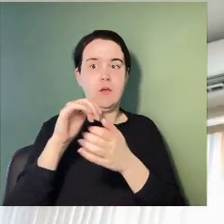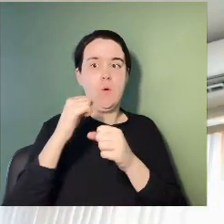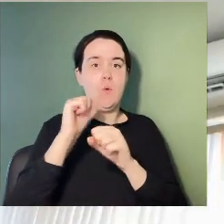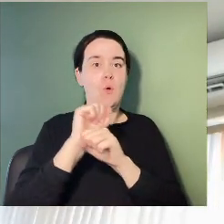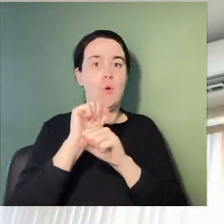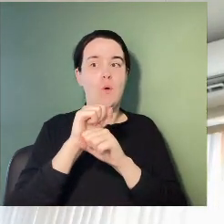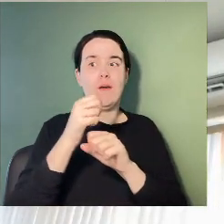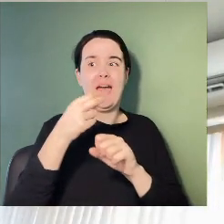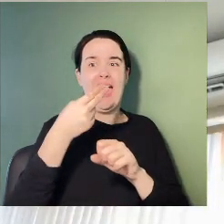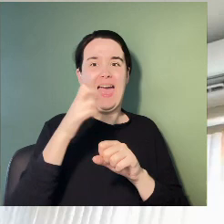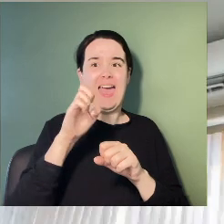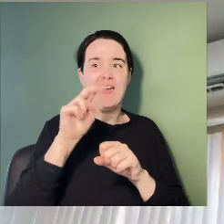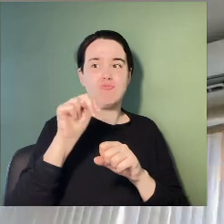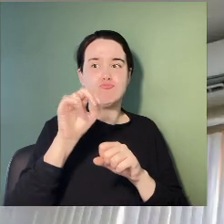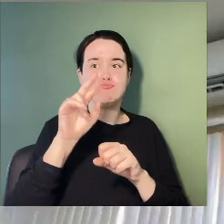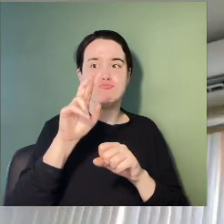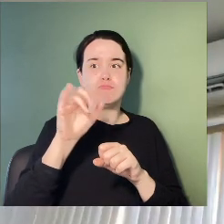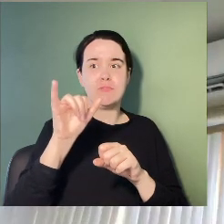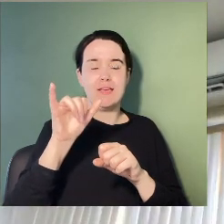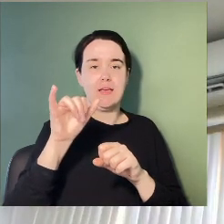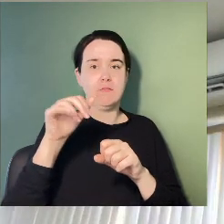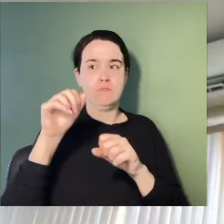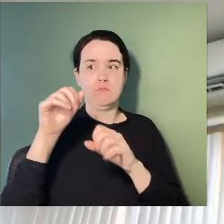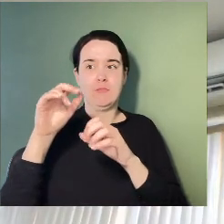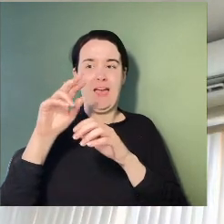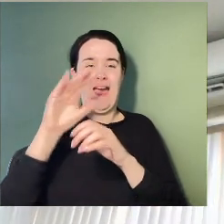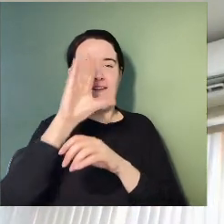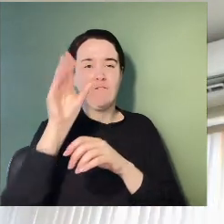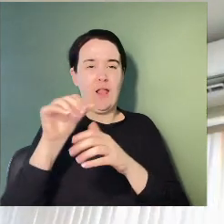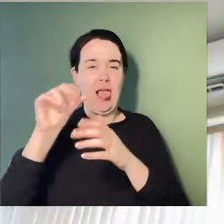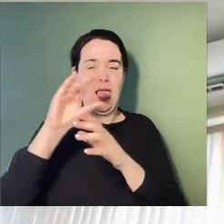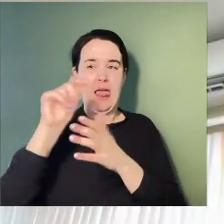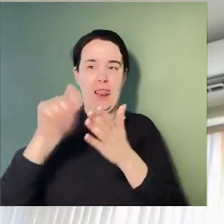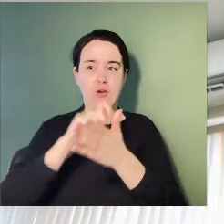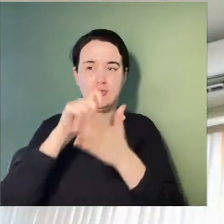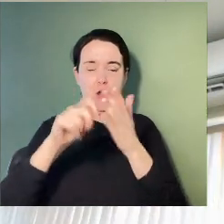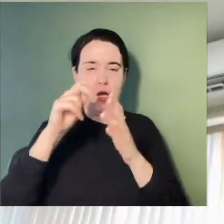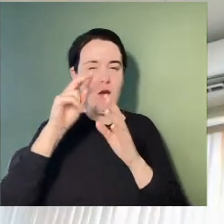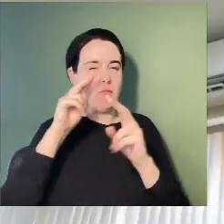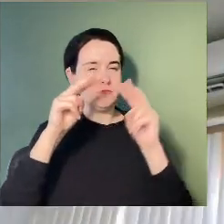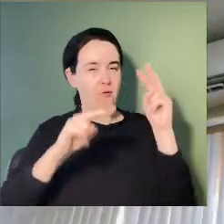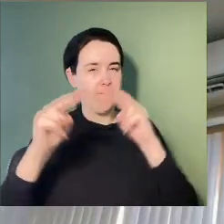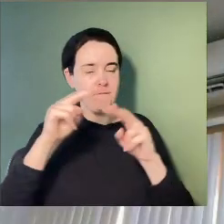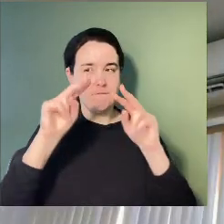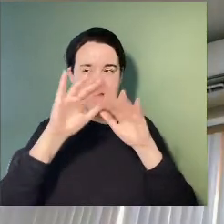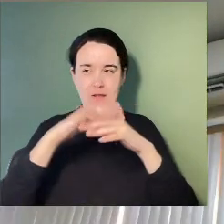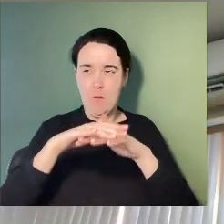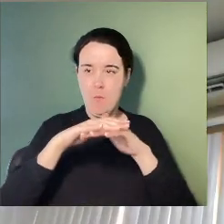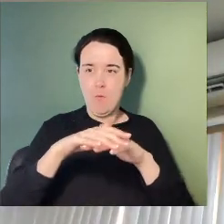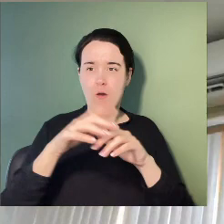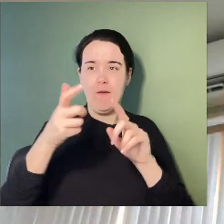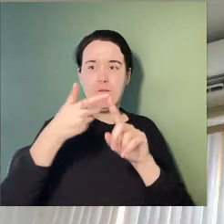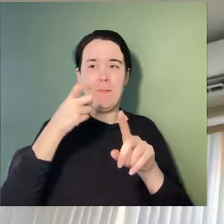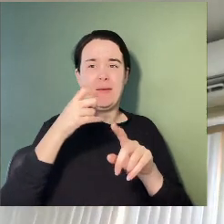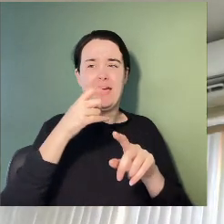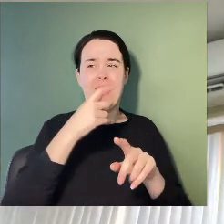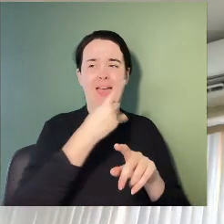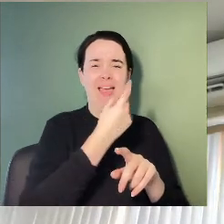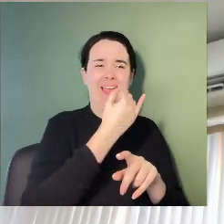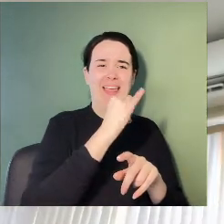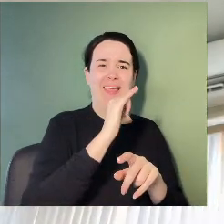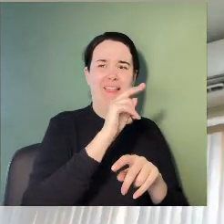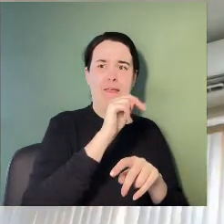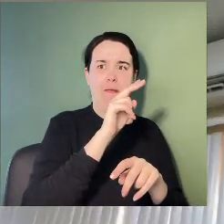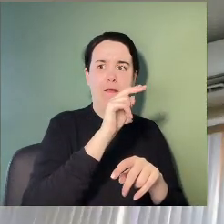the African Election Observers Network, from Iwan, it possibly is Iwan or Iwan, from the International NGO Forum